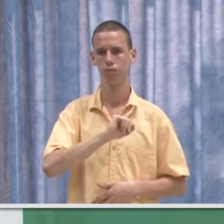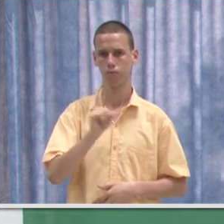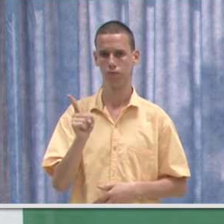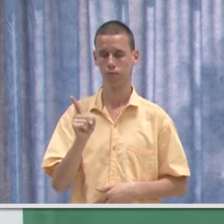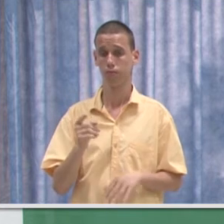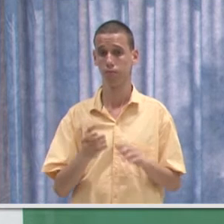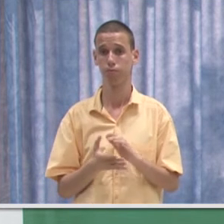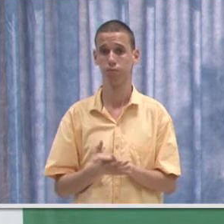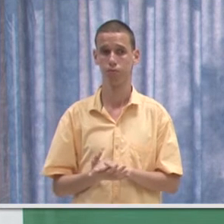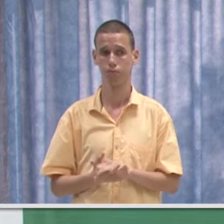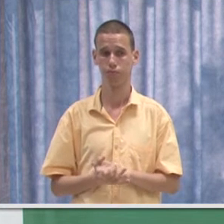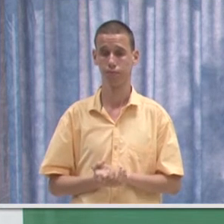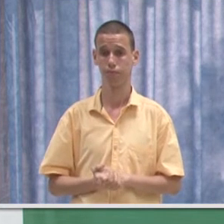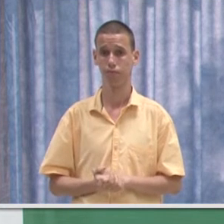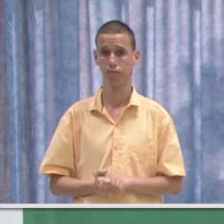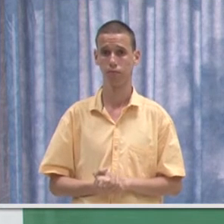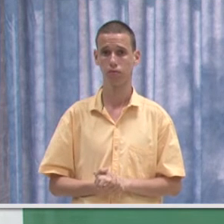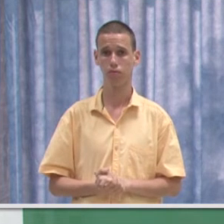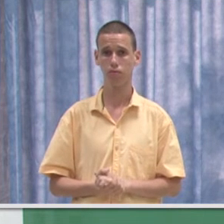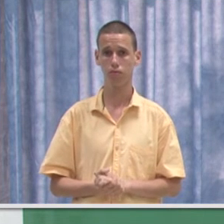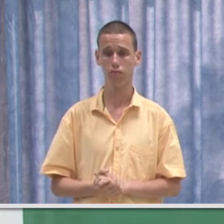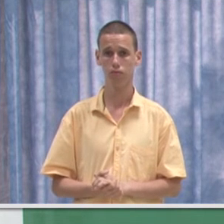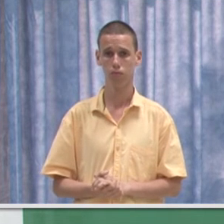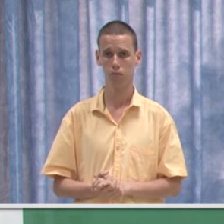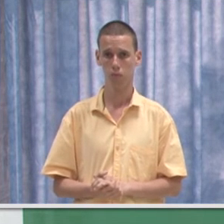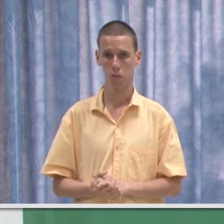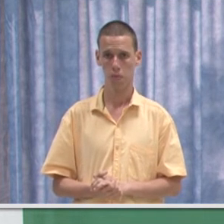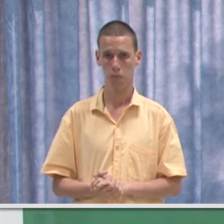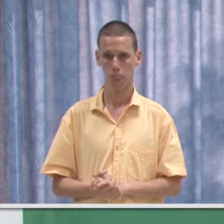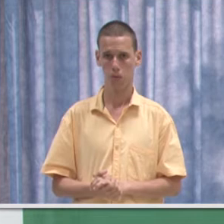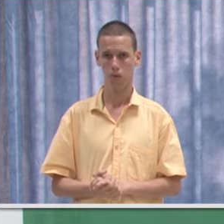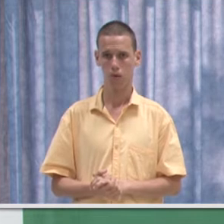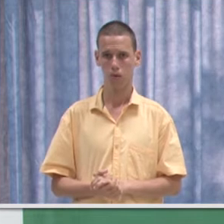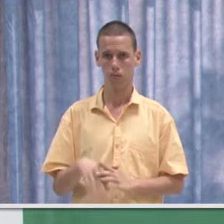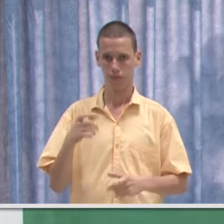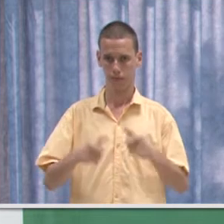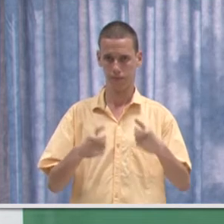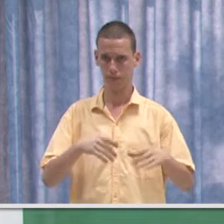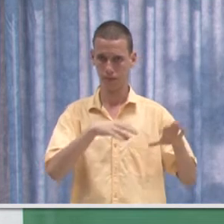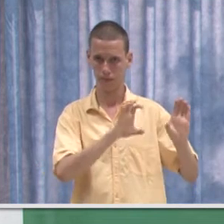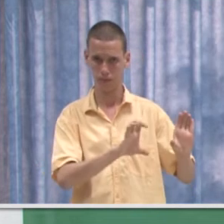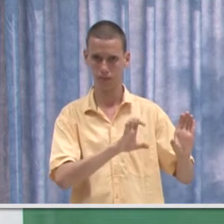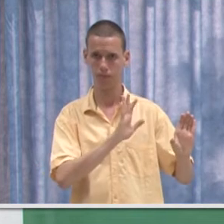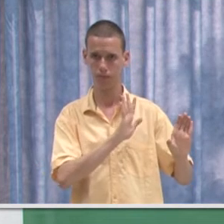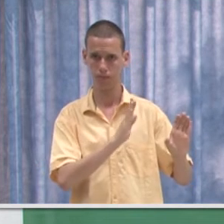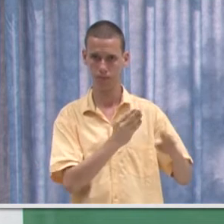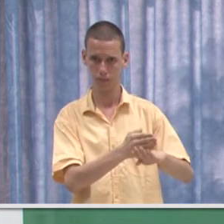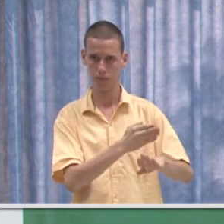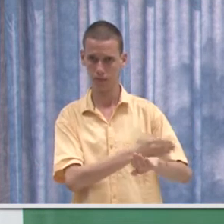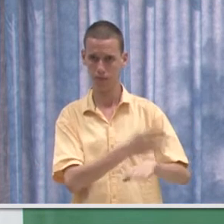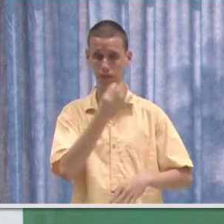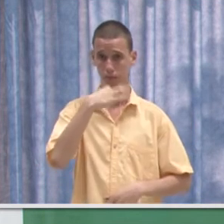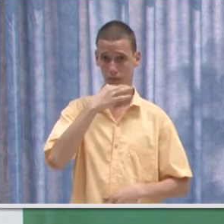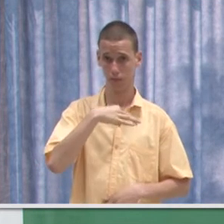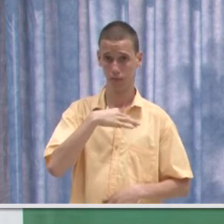As for the patients who are here, it may have been used for a short time, and then it was stopped